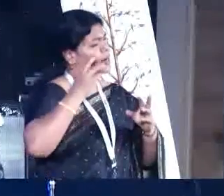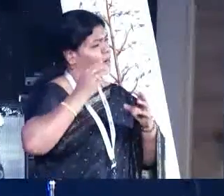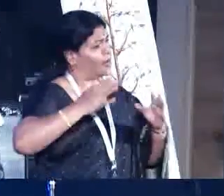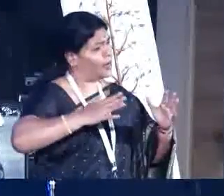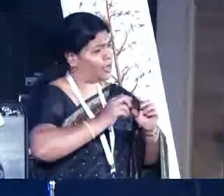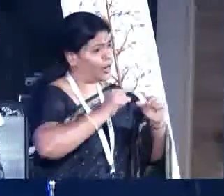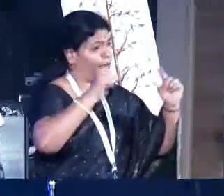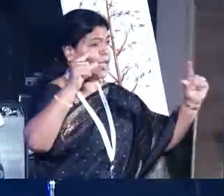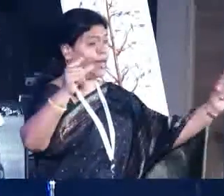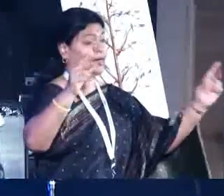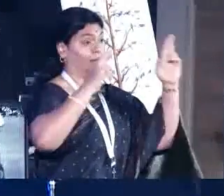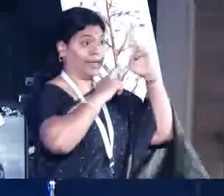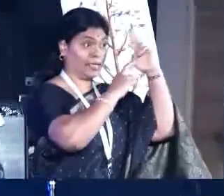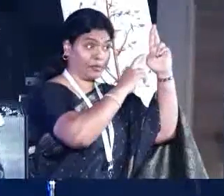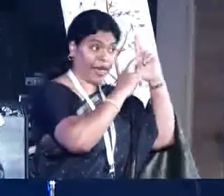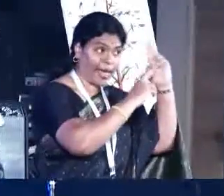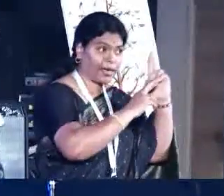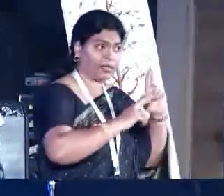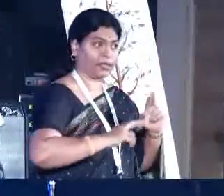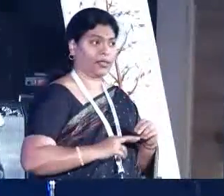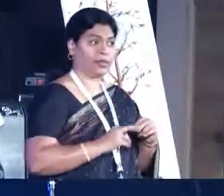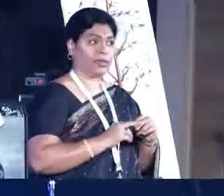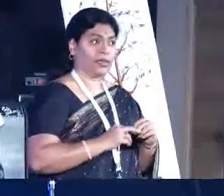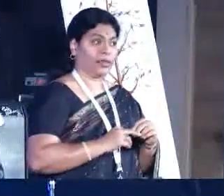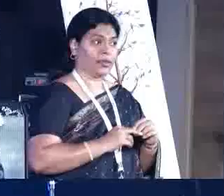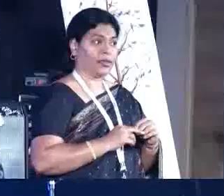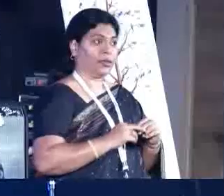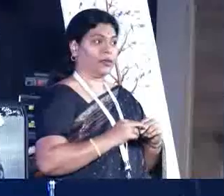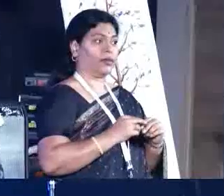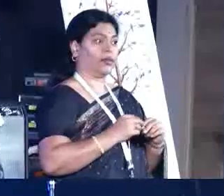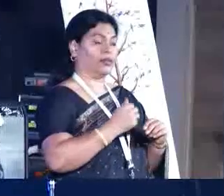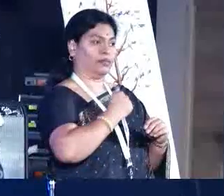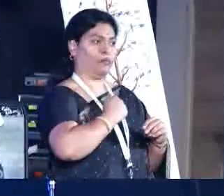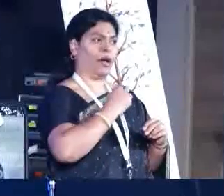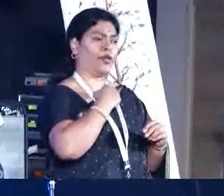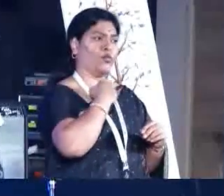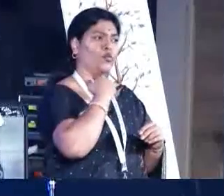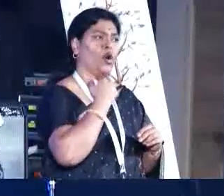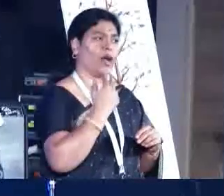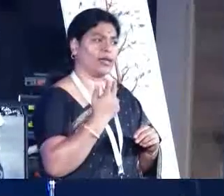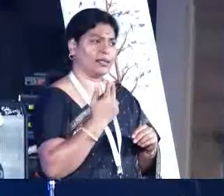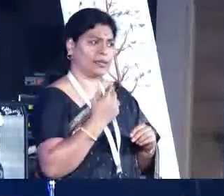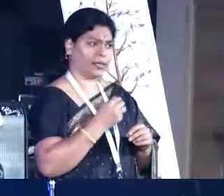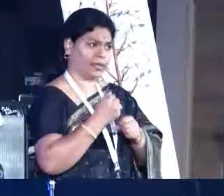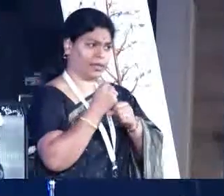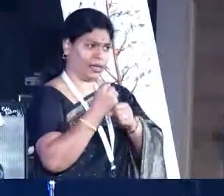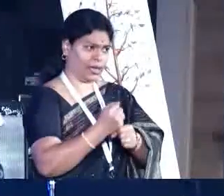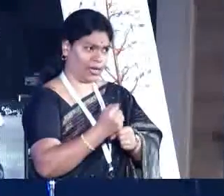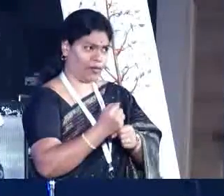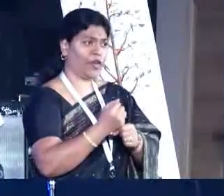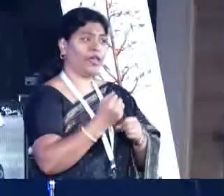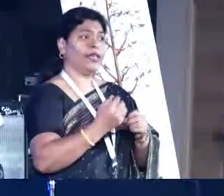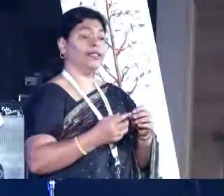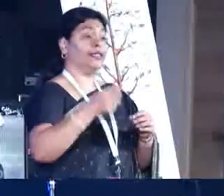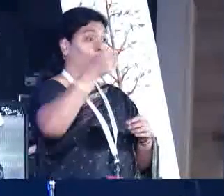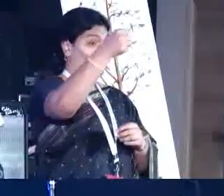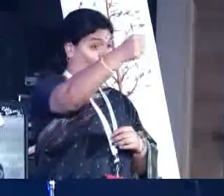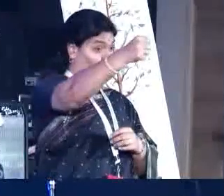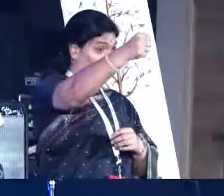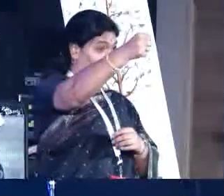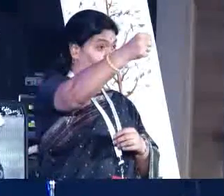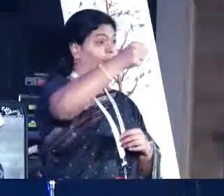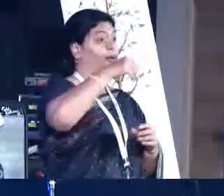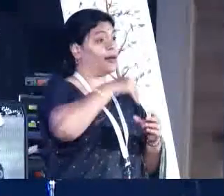privilege that my employer, Cisco Systems, gave for her to be a torchbearer in the Paralympics.